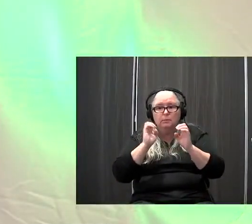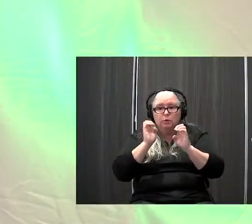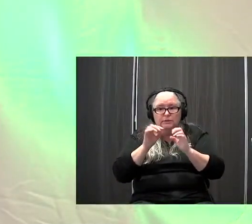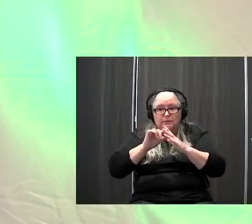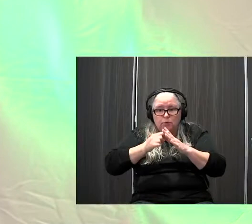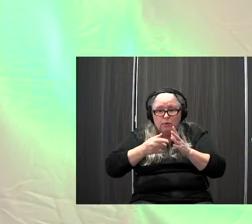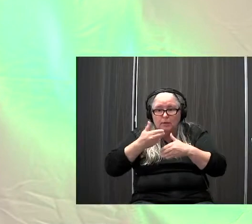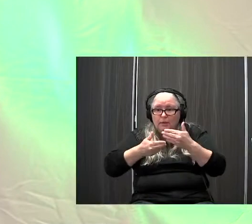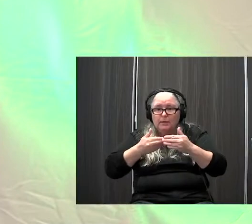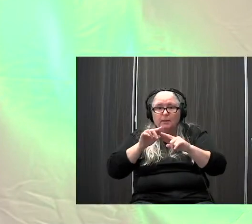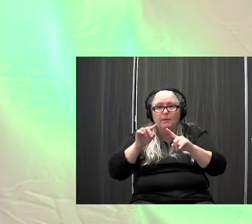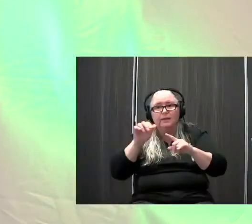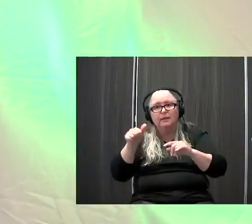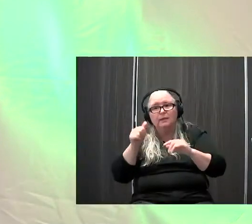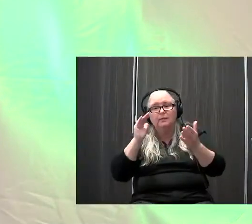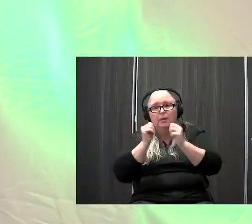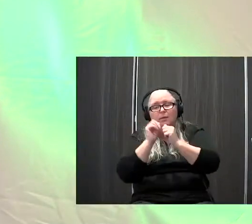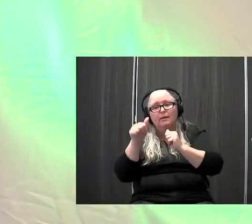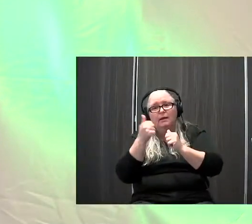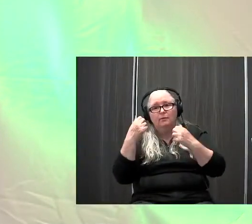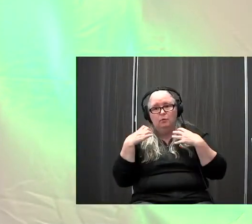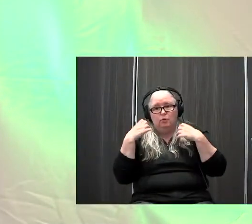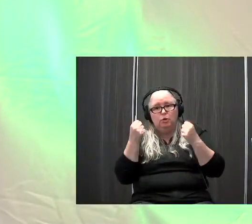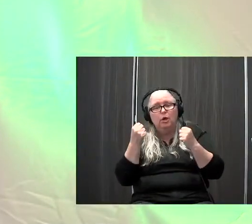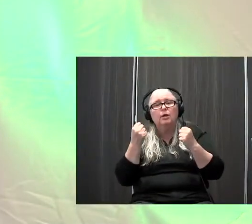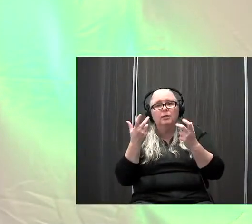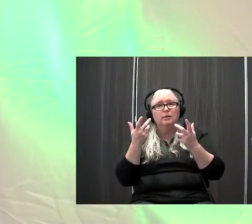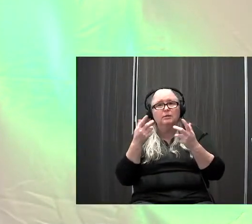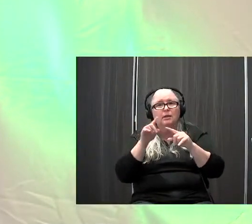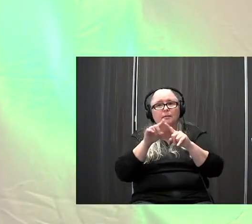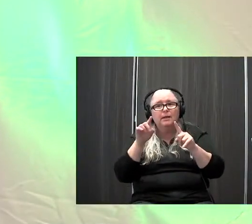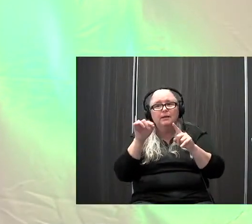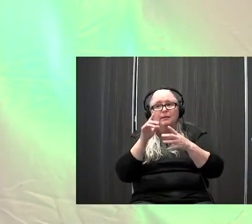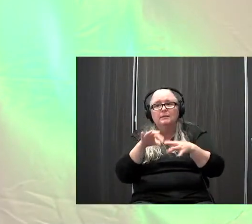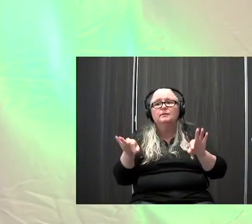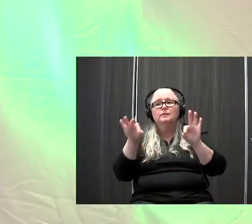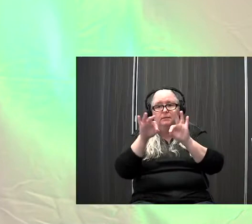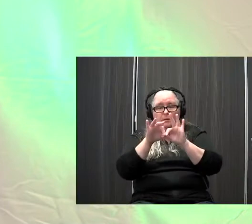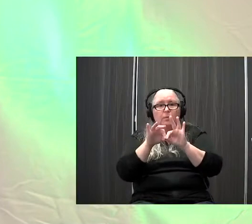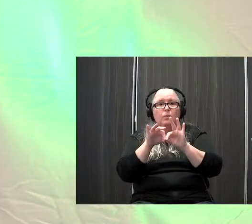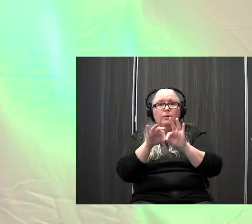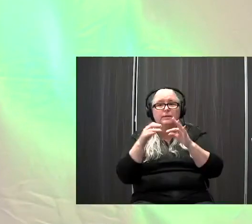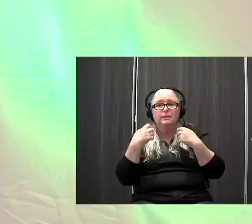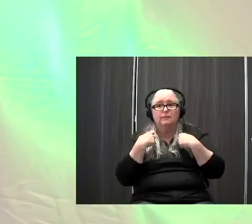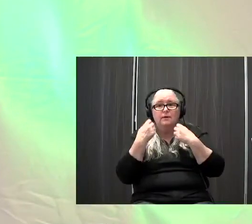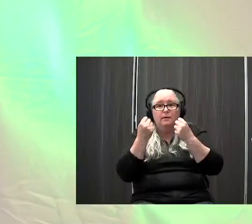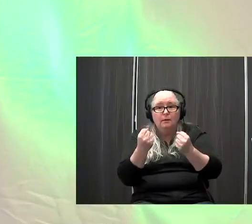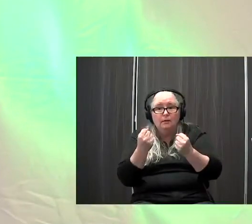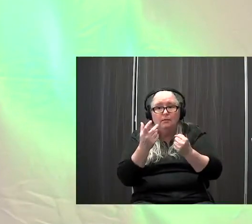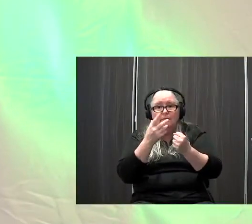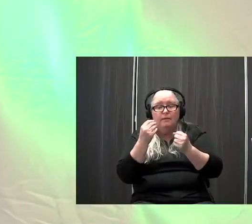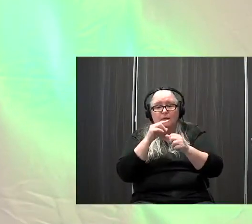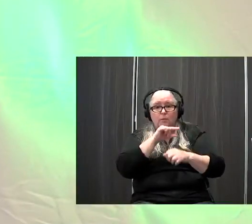may face, I think addressing the endocrine issues is really important in terms of just health and quality of life